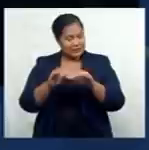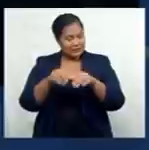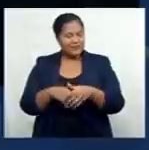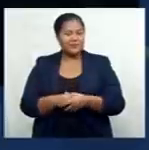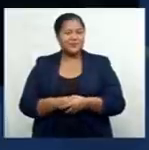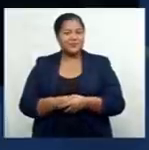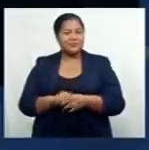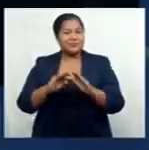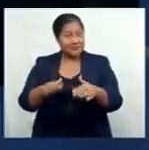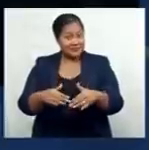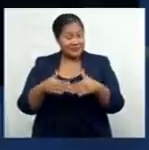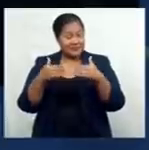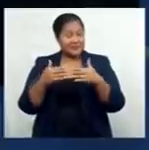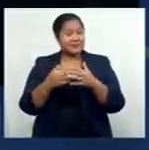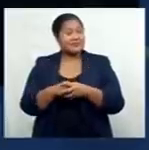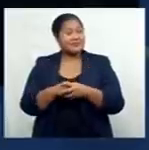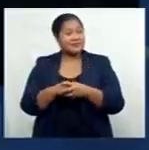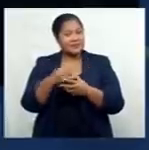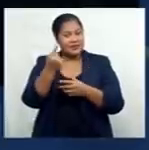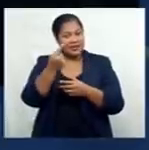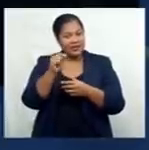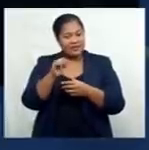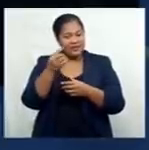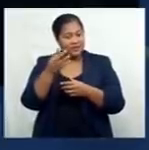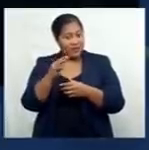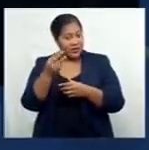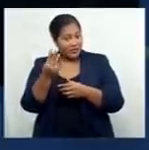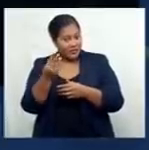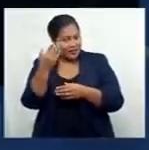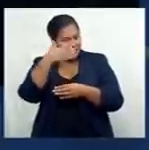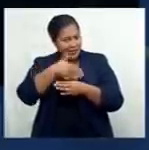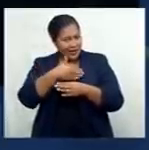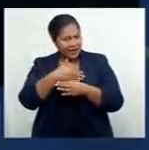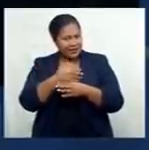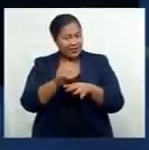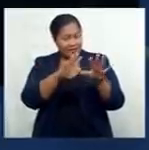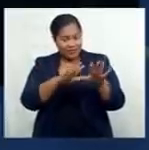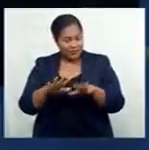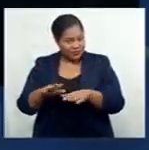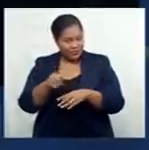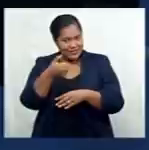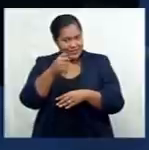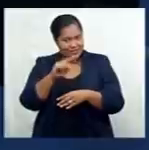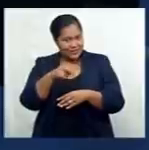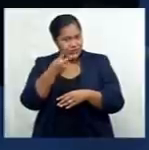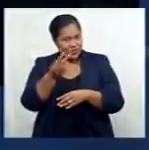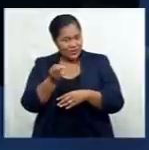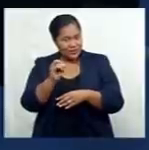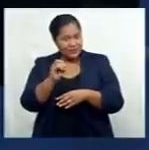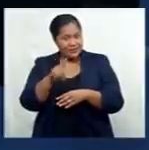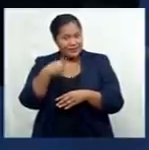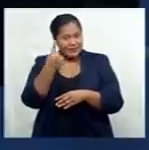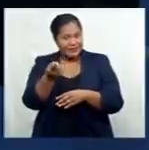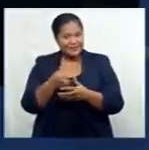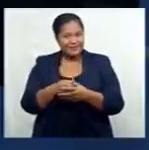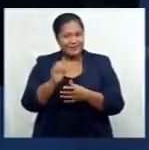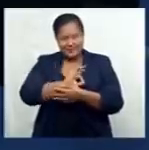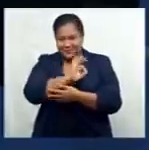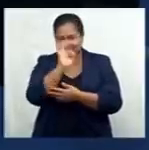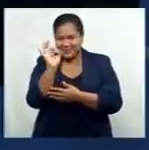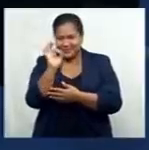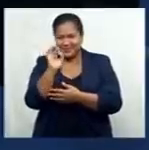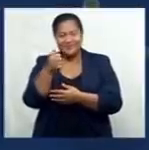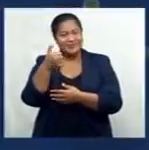to the tide, the next low tide is at 11:43 tonight, with a low tide at 6:20 tomorrow morning. Sunrise will be